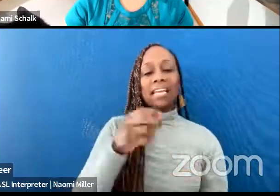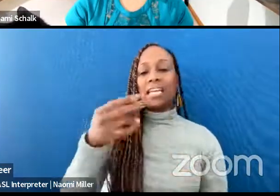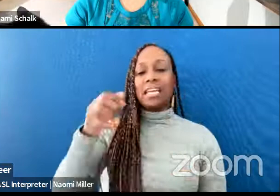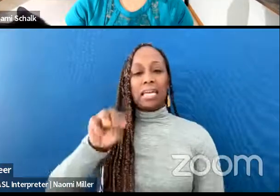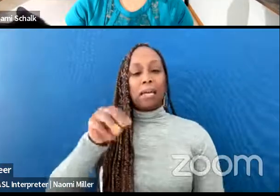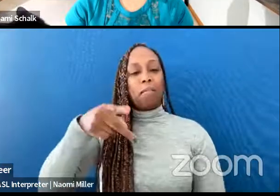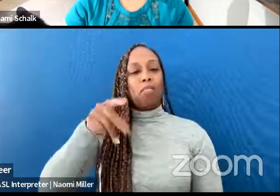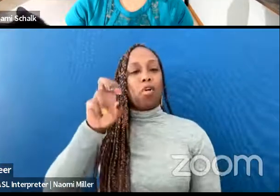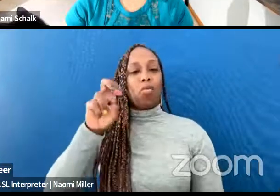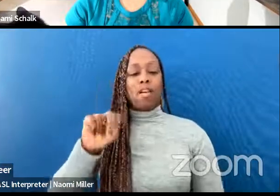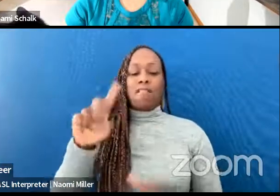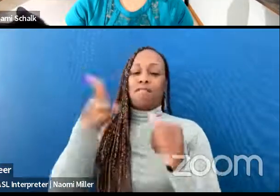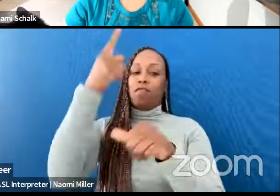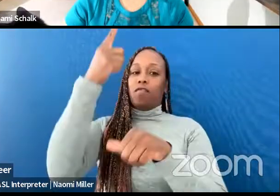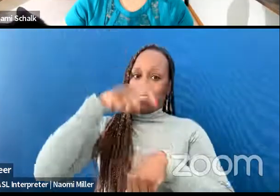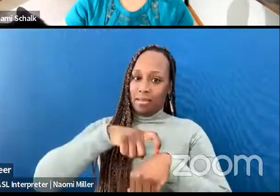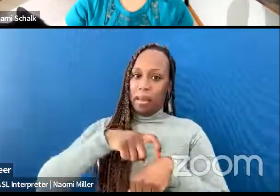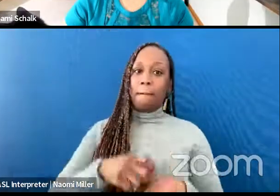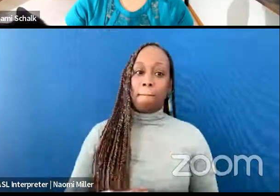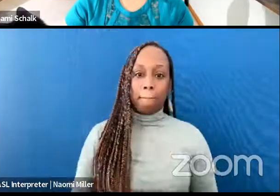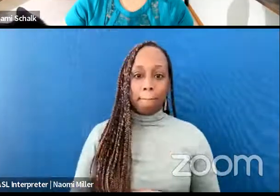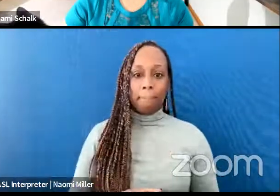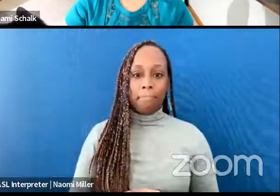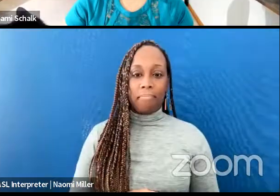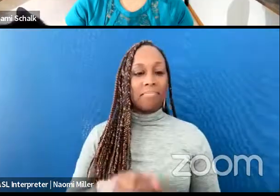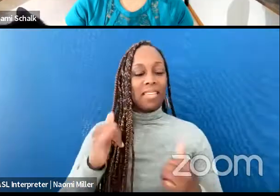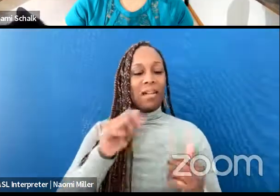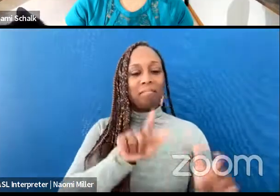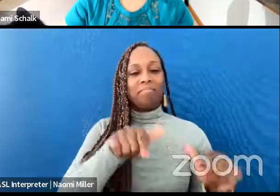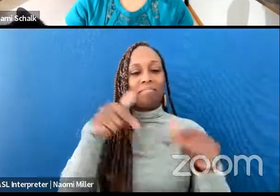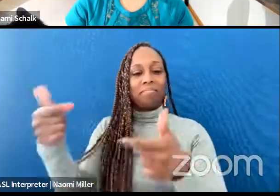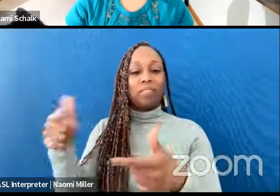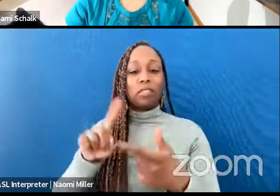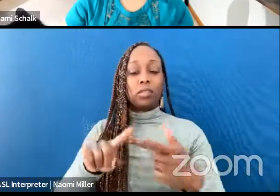time. And now I'm going to hand it off to Sami.